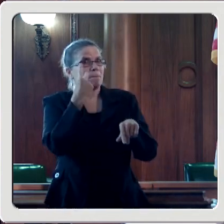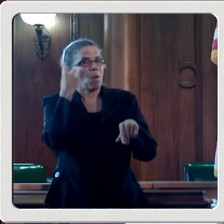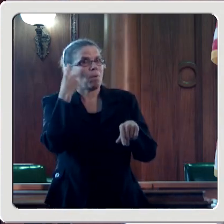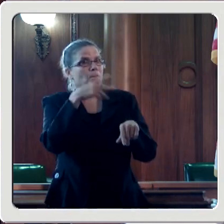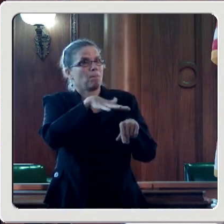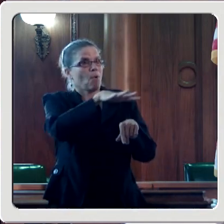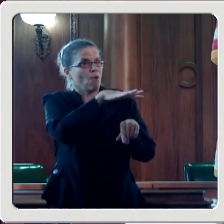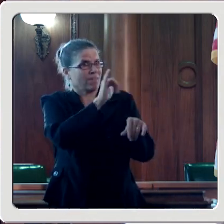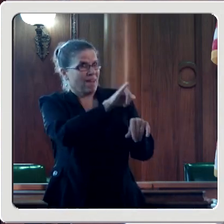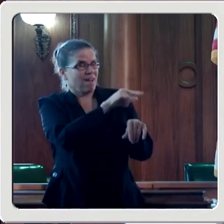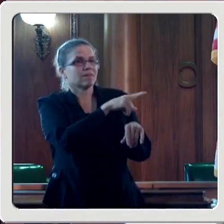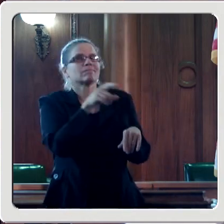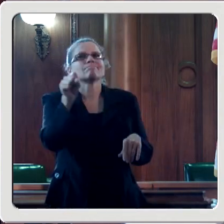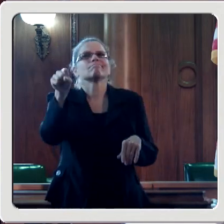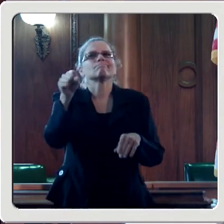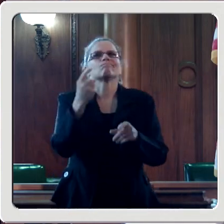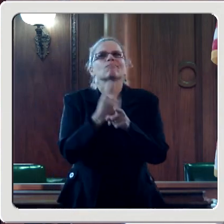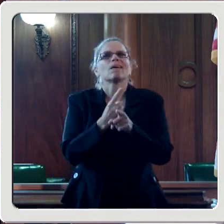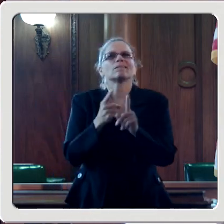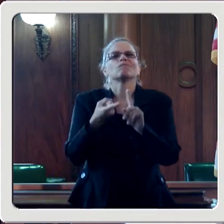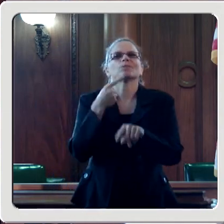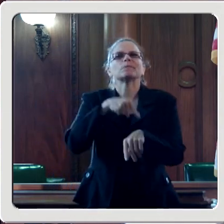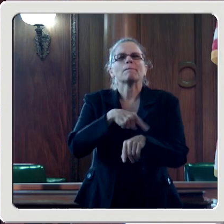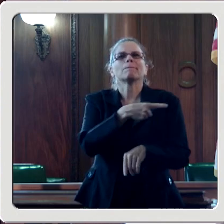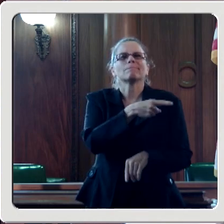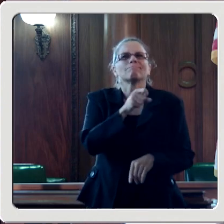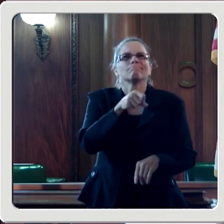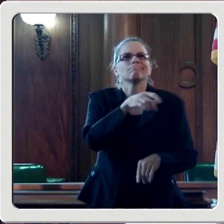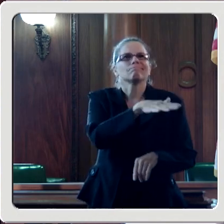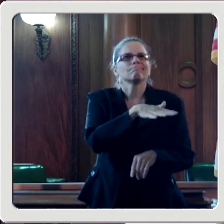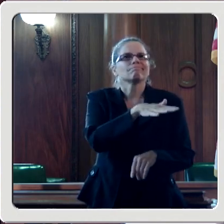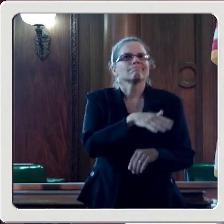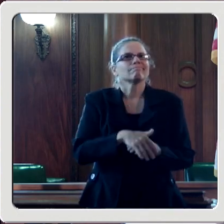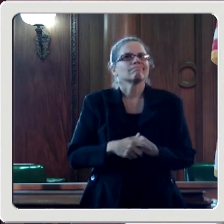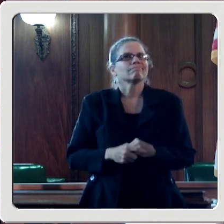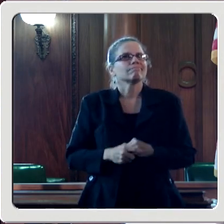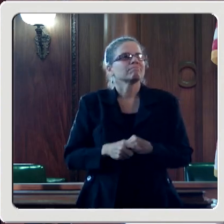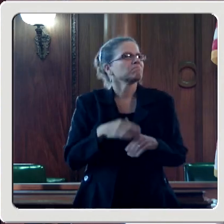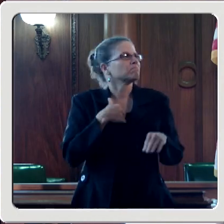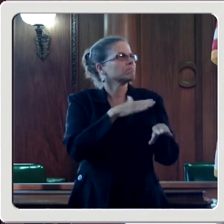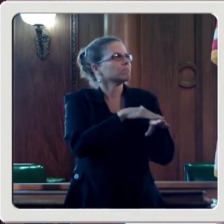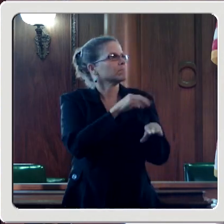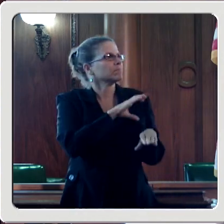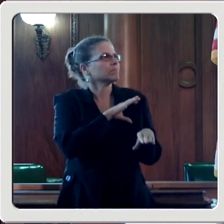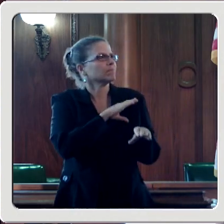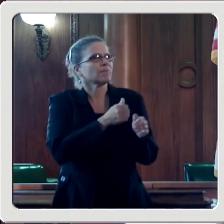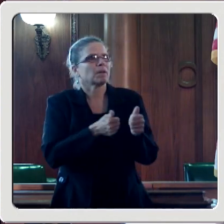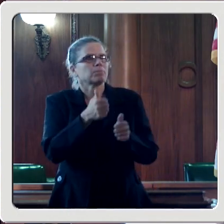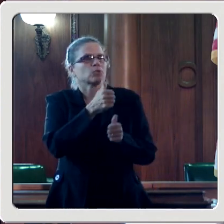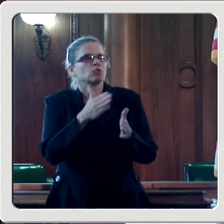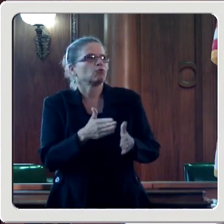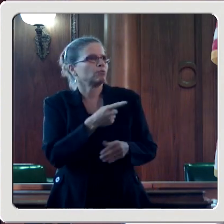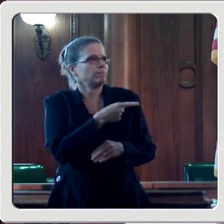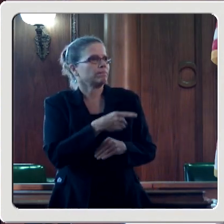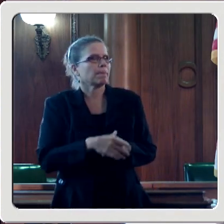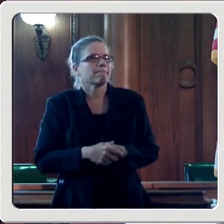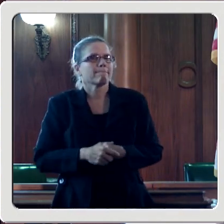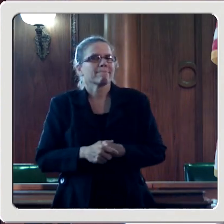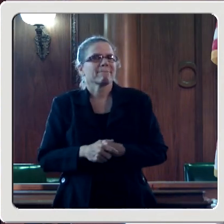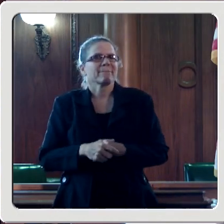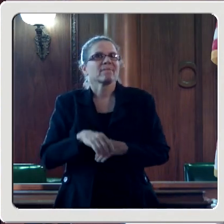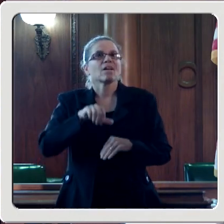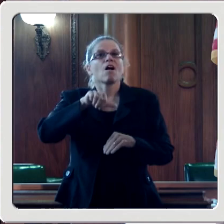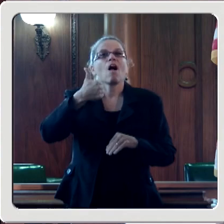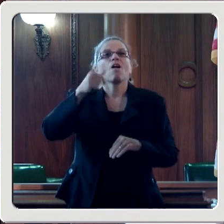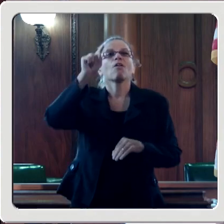city. And I'm going to bring up Commissioner Clapper, too. Yeah, it hits home. I mean, we had the